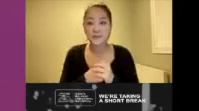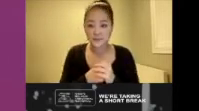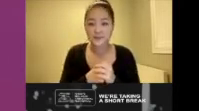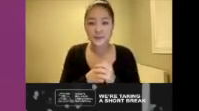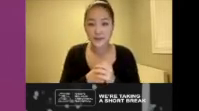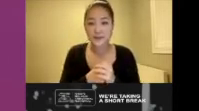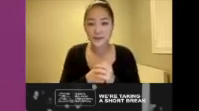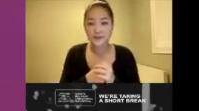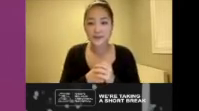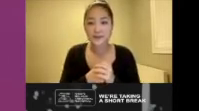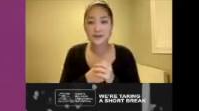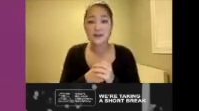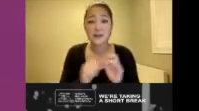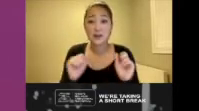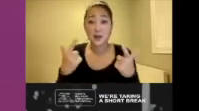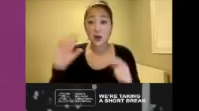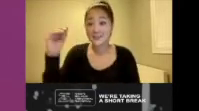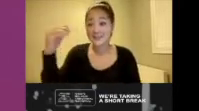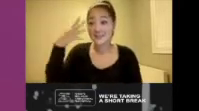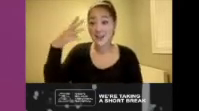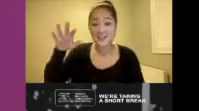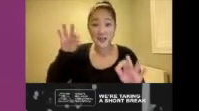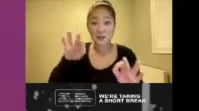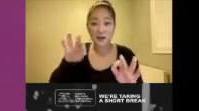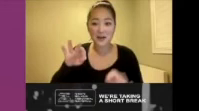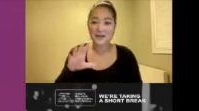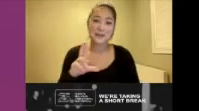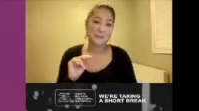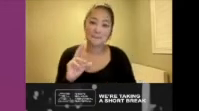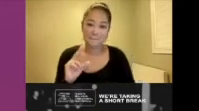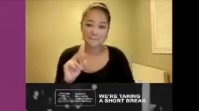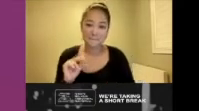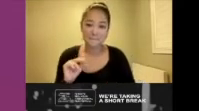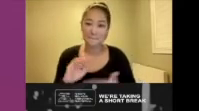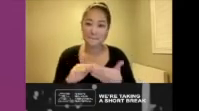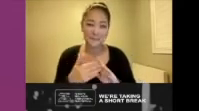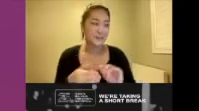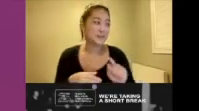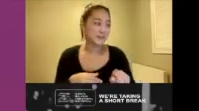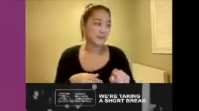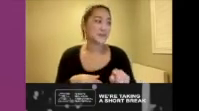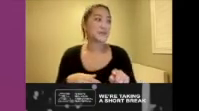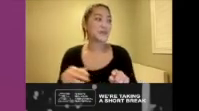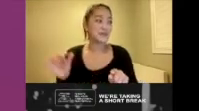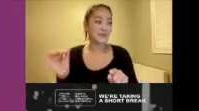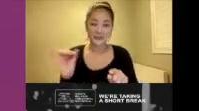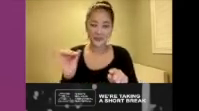all sunshine at the Sunshine Community Center. And they discover that